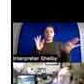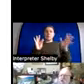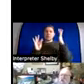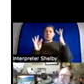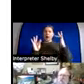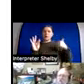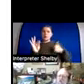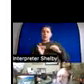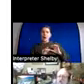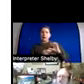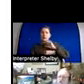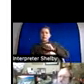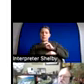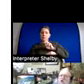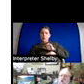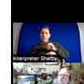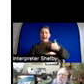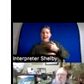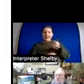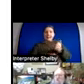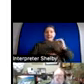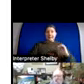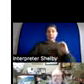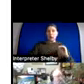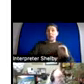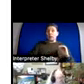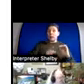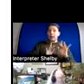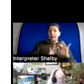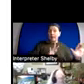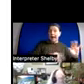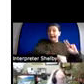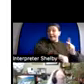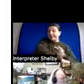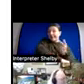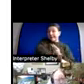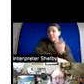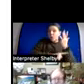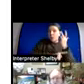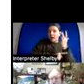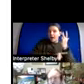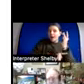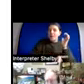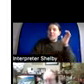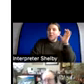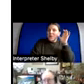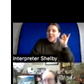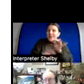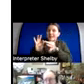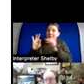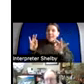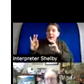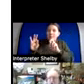lamb because in virtually all previous instances where we heard the words mary had a little